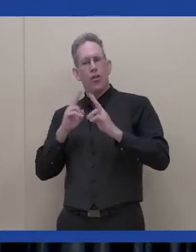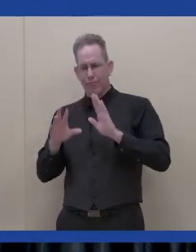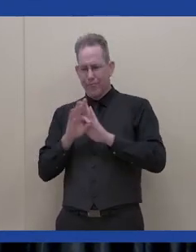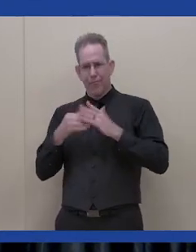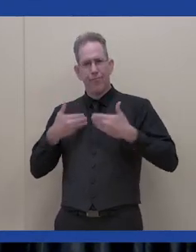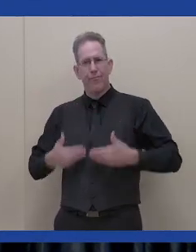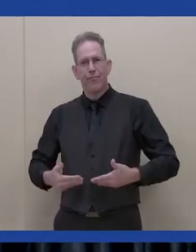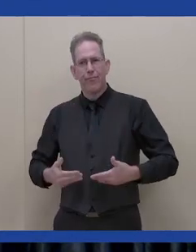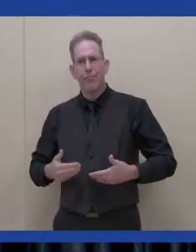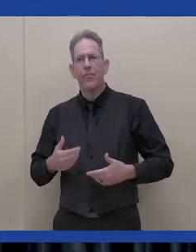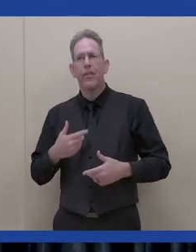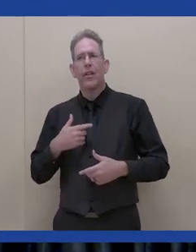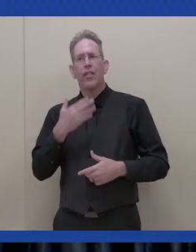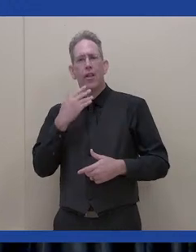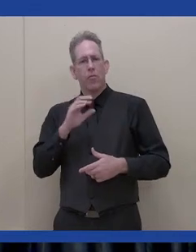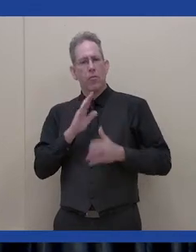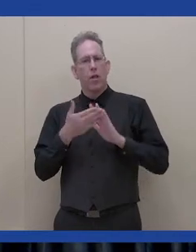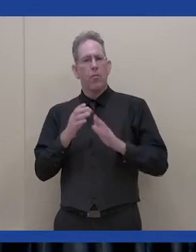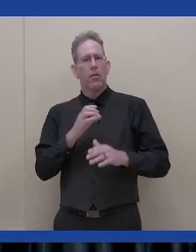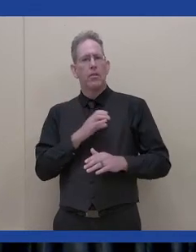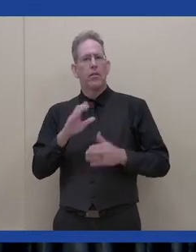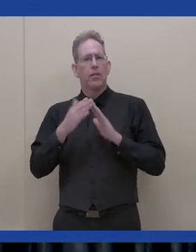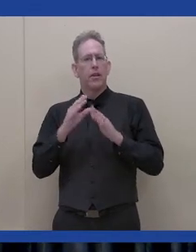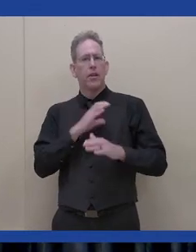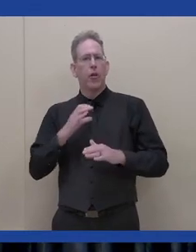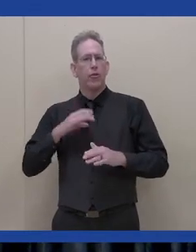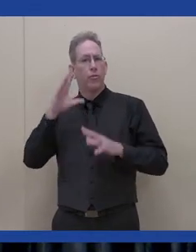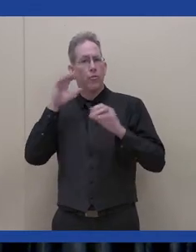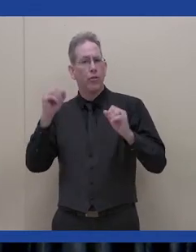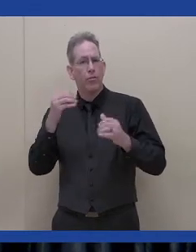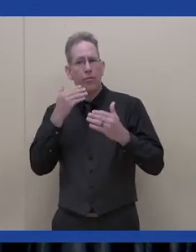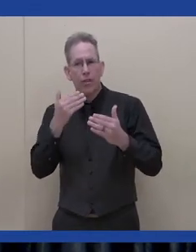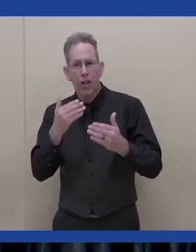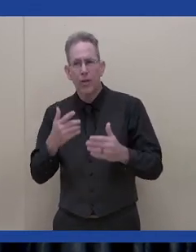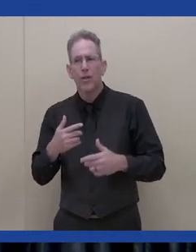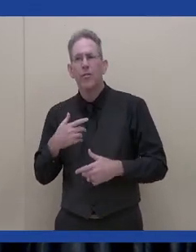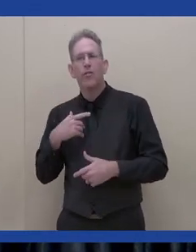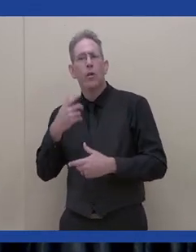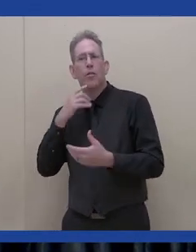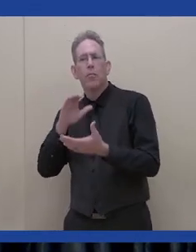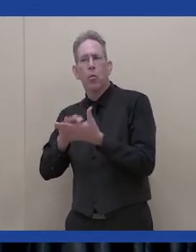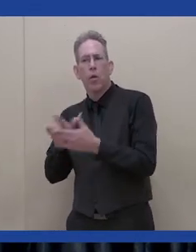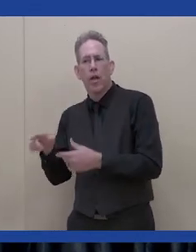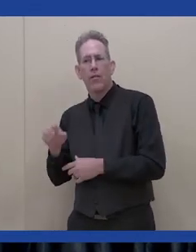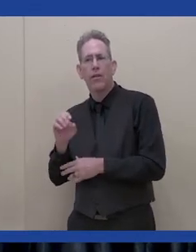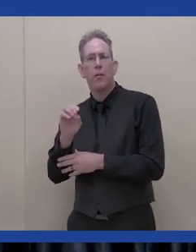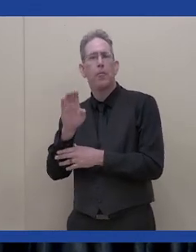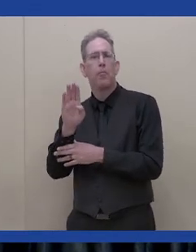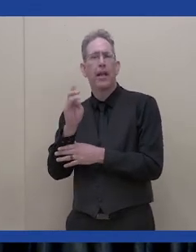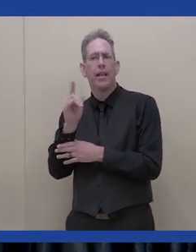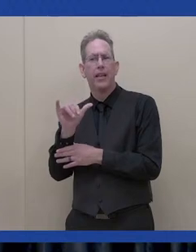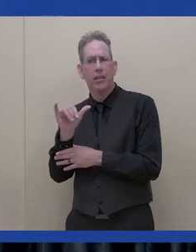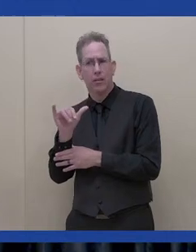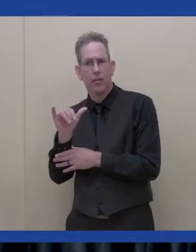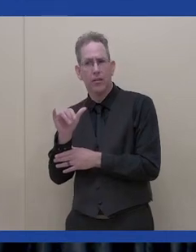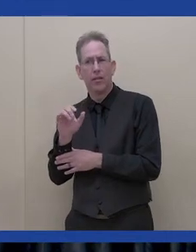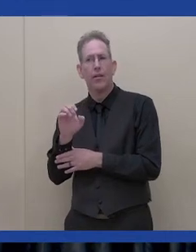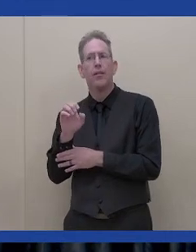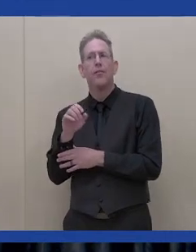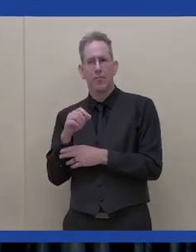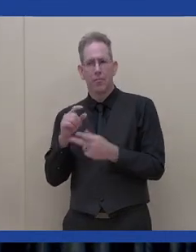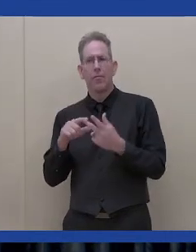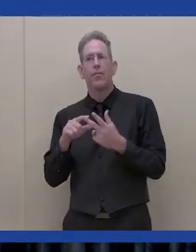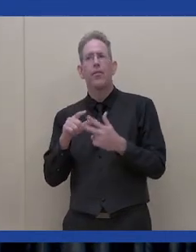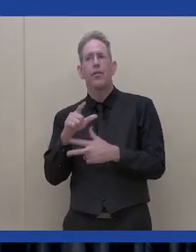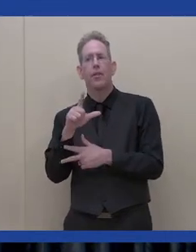fellow councillors. Thank you as well to my wife, Becky, and my kids, Lola, Jack, and Zoe. I appreciate your being here and